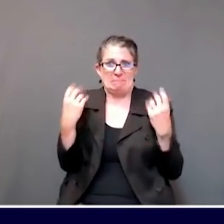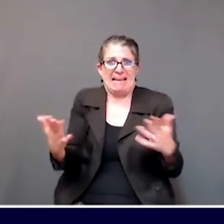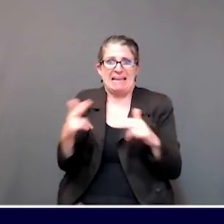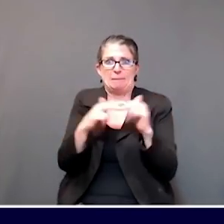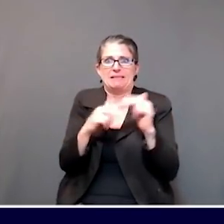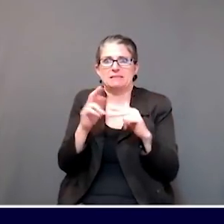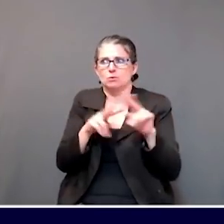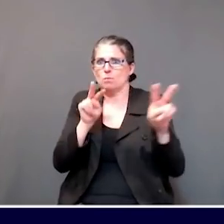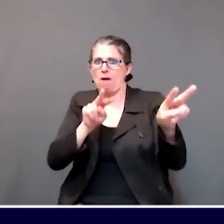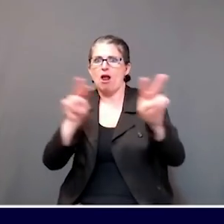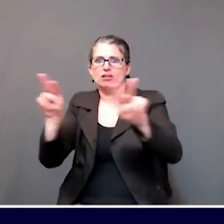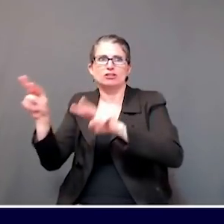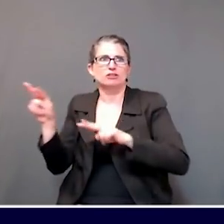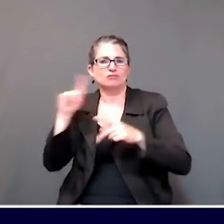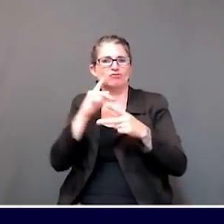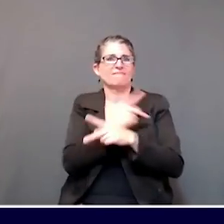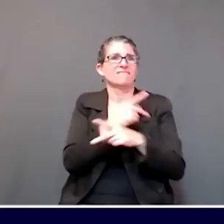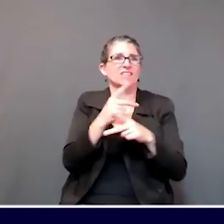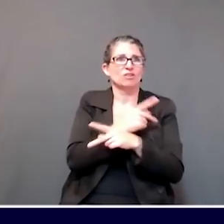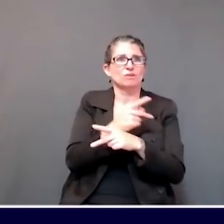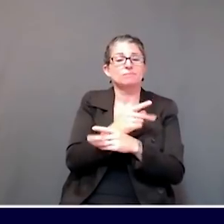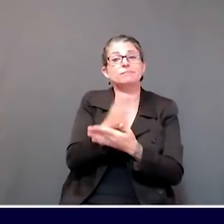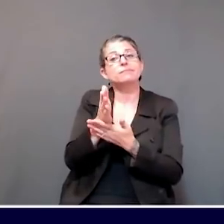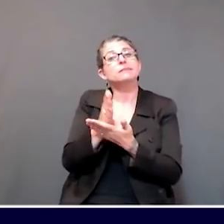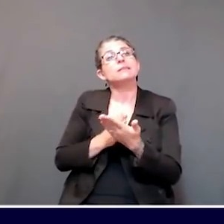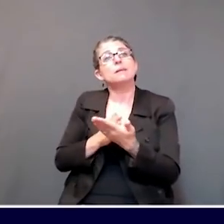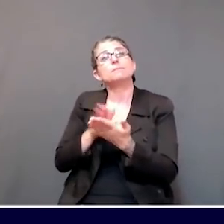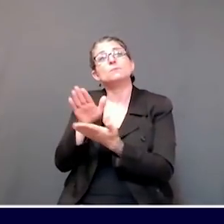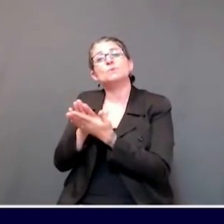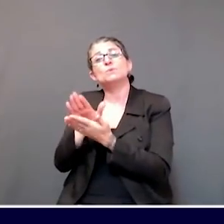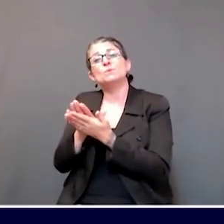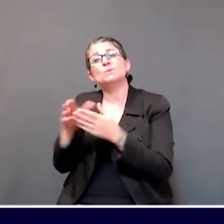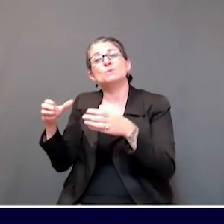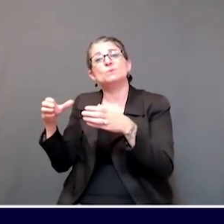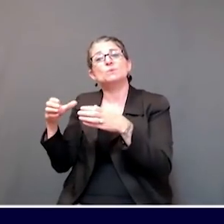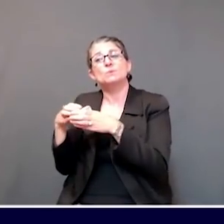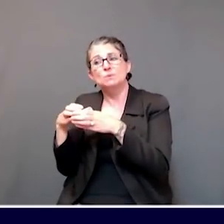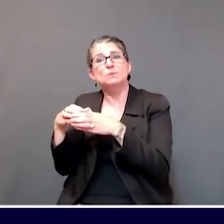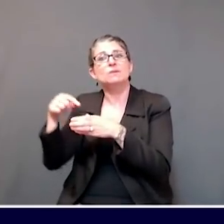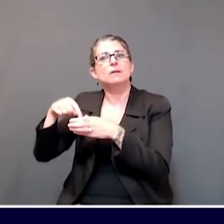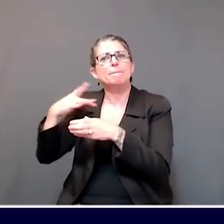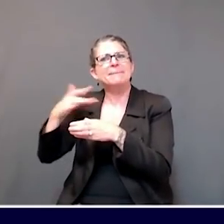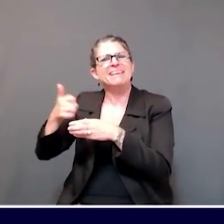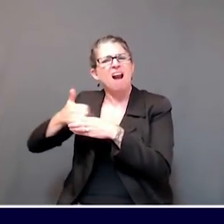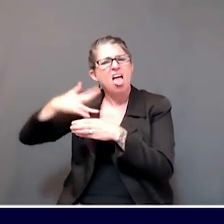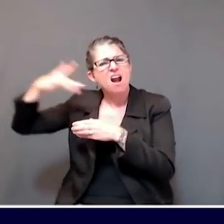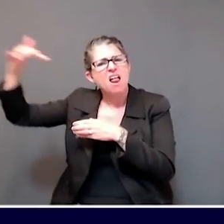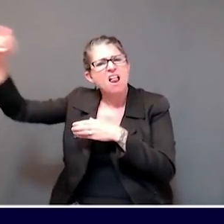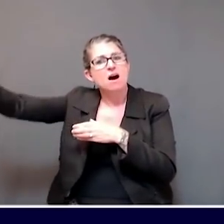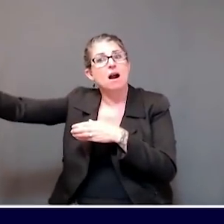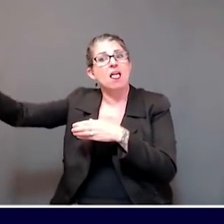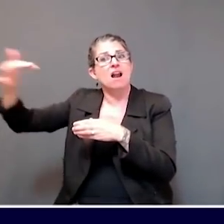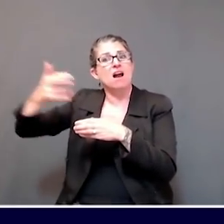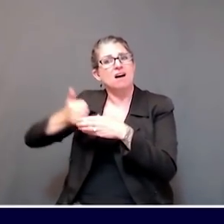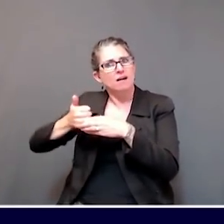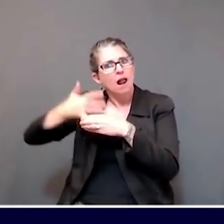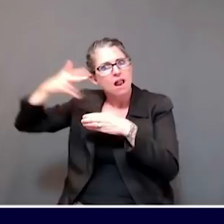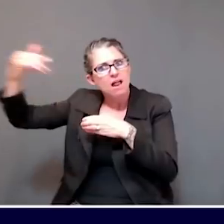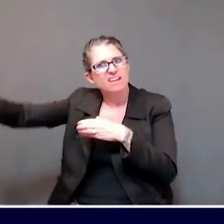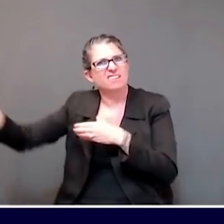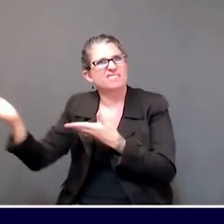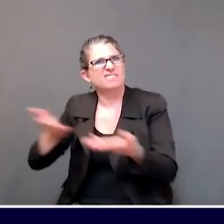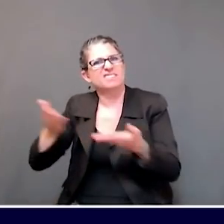going to have to, where they're going to have to change a lot of the transportation modes. But other districts have